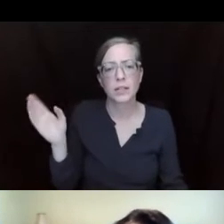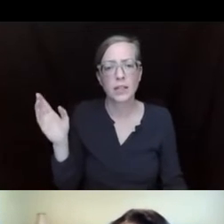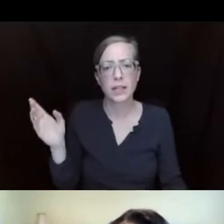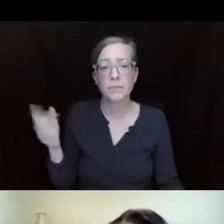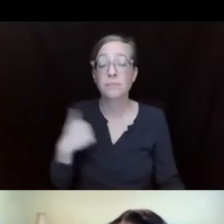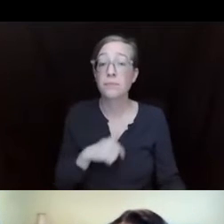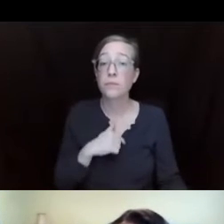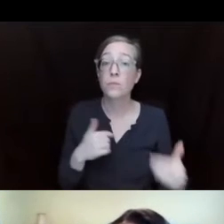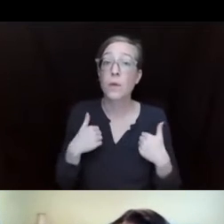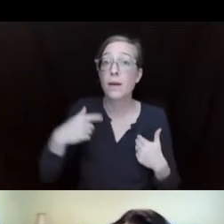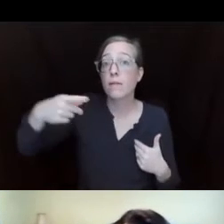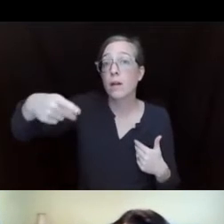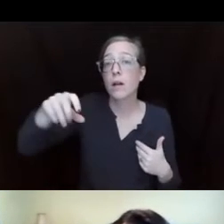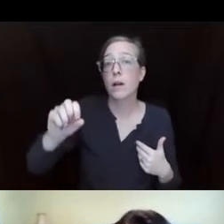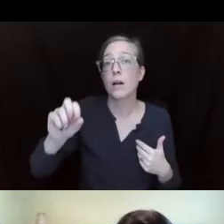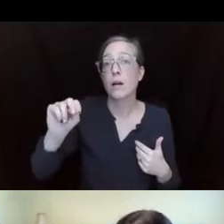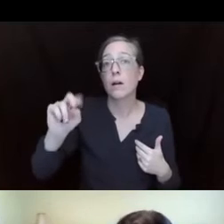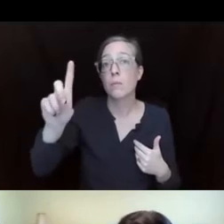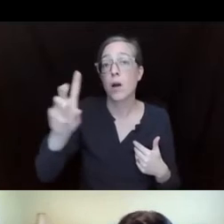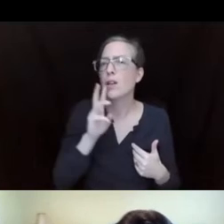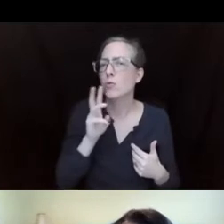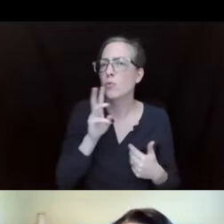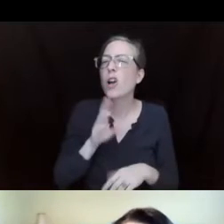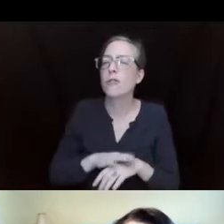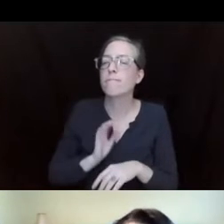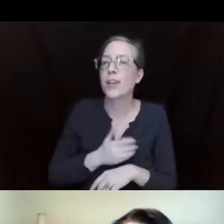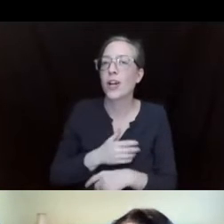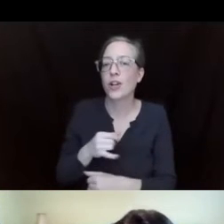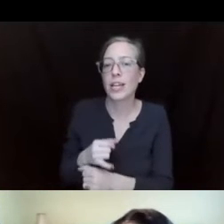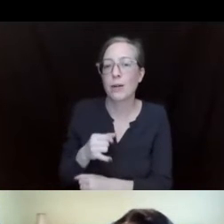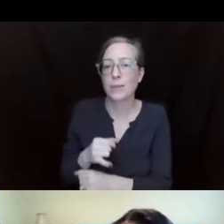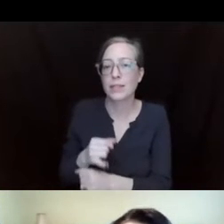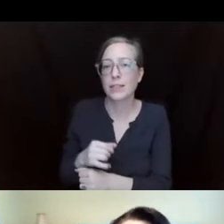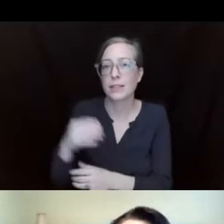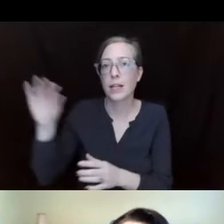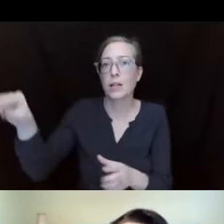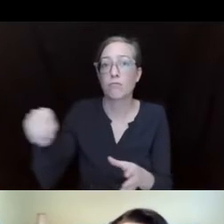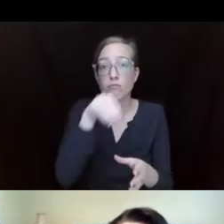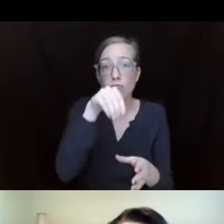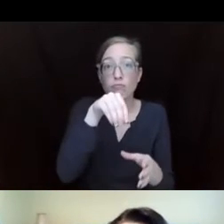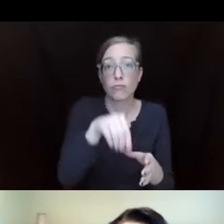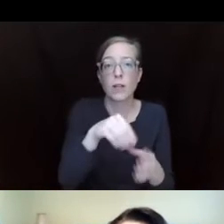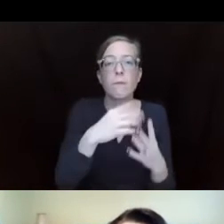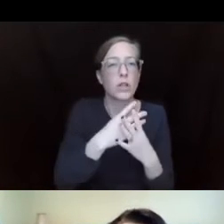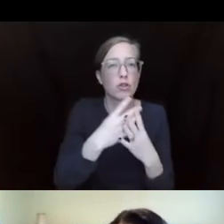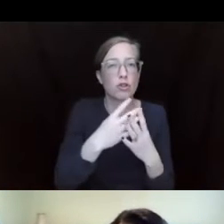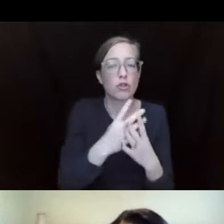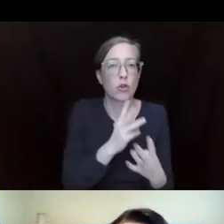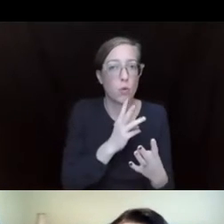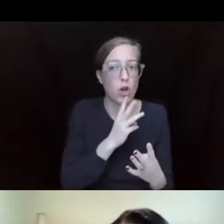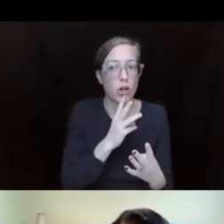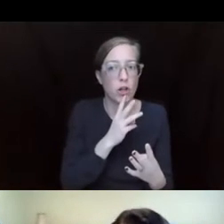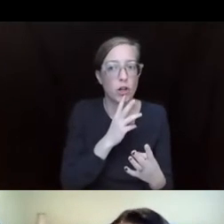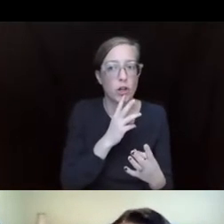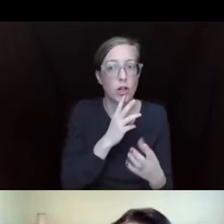from a pond that we have in the university campus. And after we filter the water, we spike it with E. coli cell